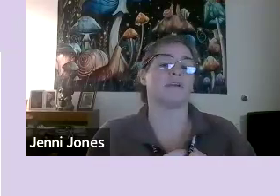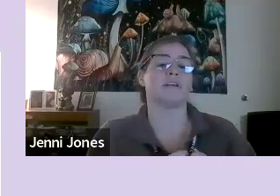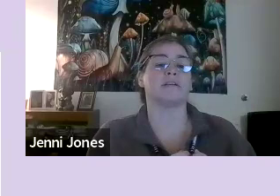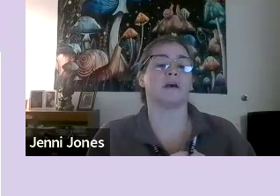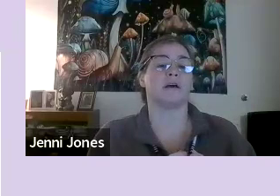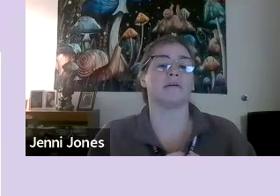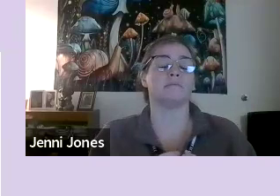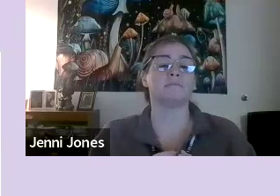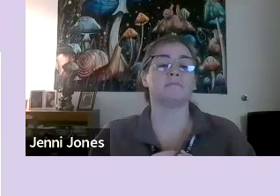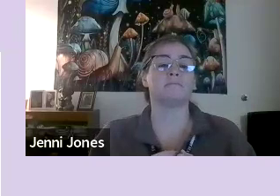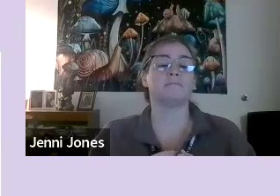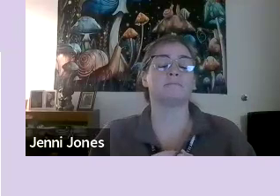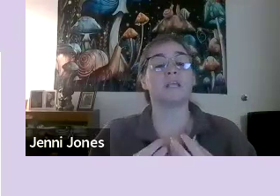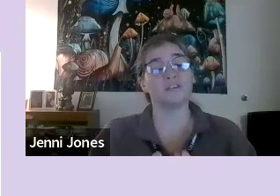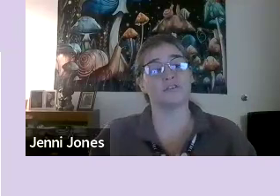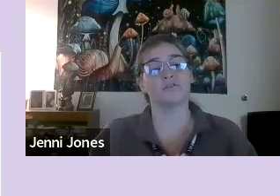if we were having